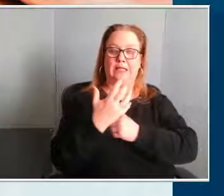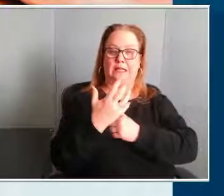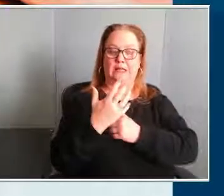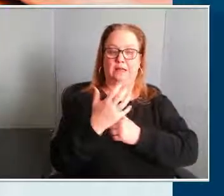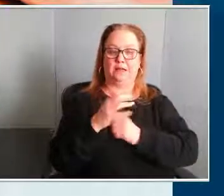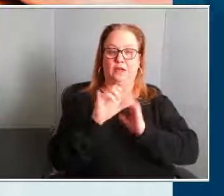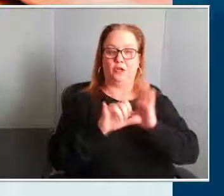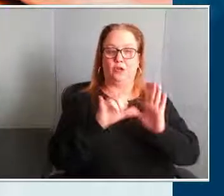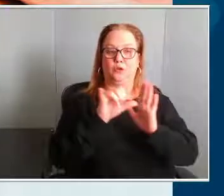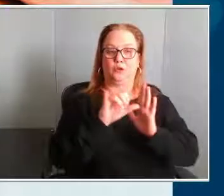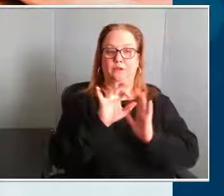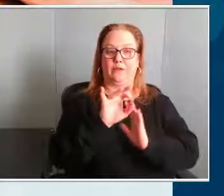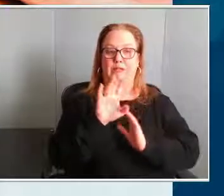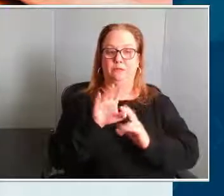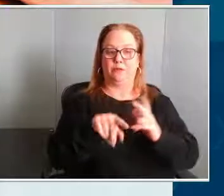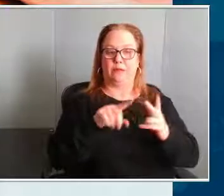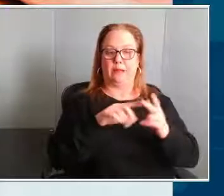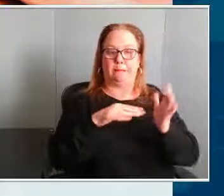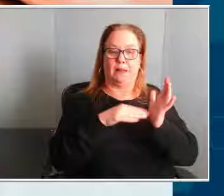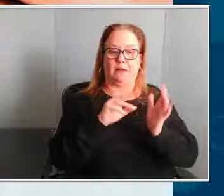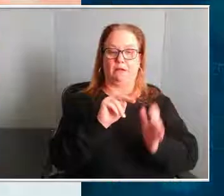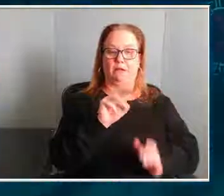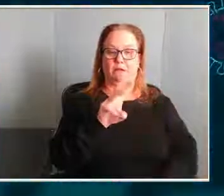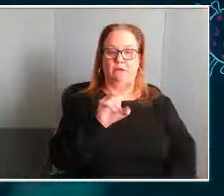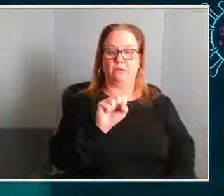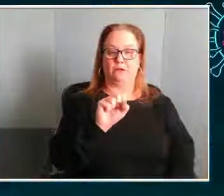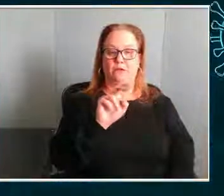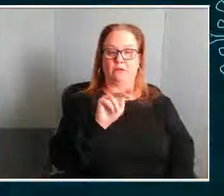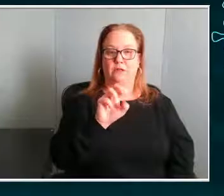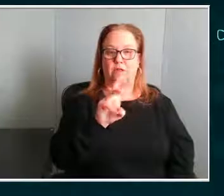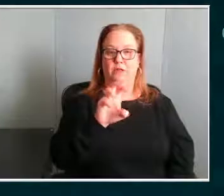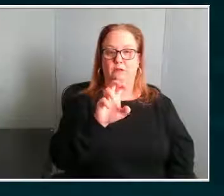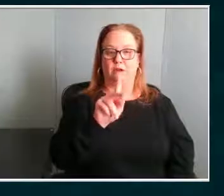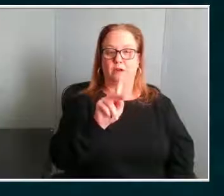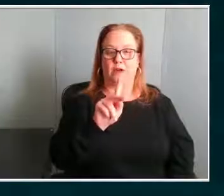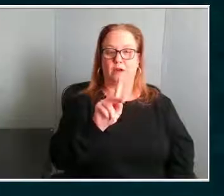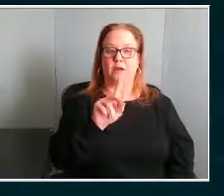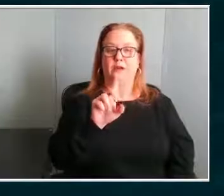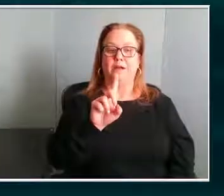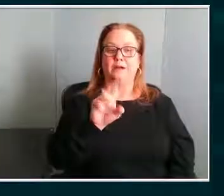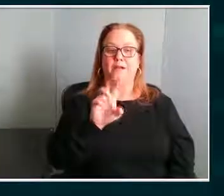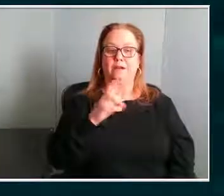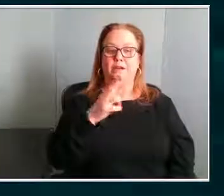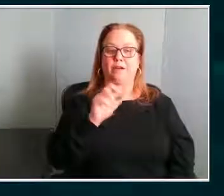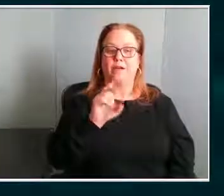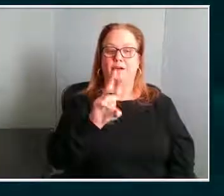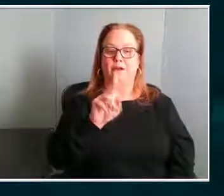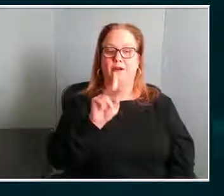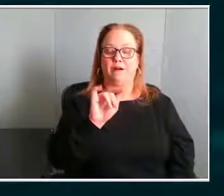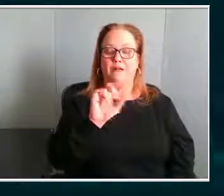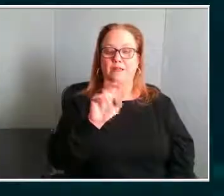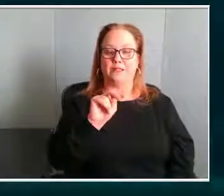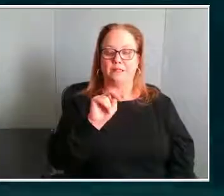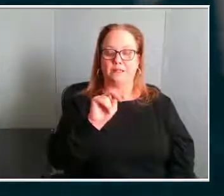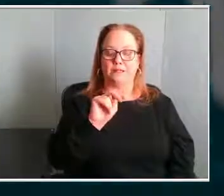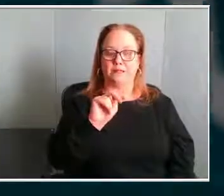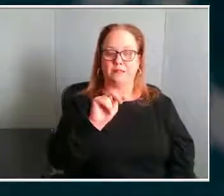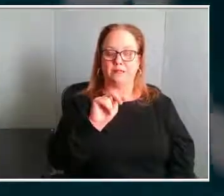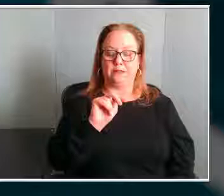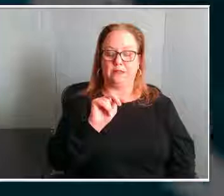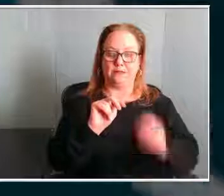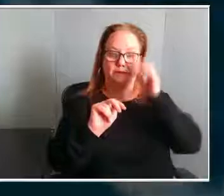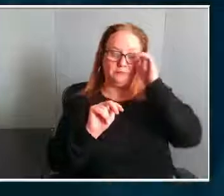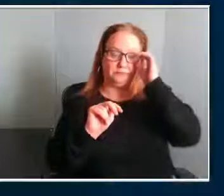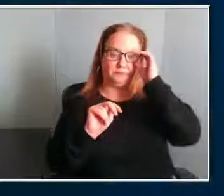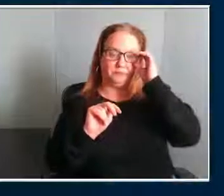YouTube, Facebook, and the Medical News Network. Let's go down to Dr. Dana Hawkinson, Medical Director of Infection Prevention and Control. Yeah. All right, Hawkeye,